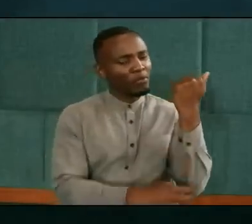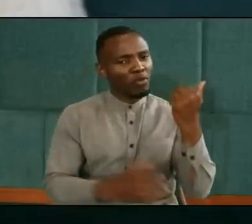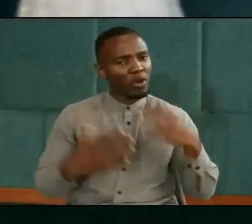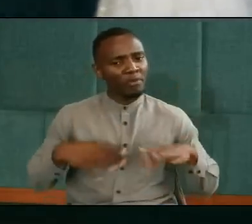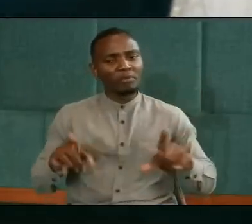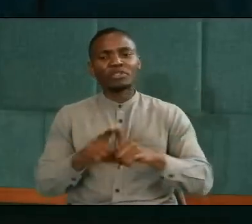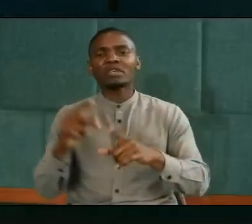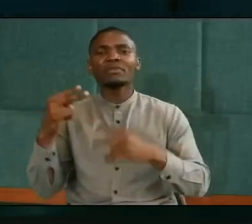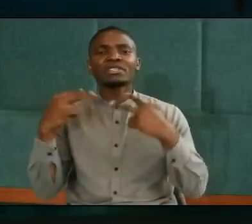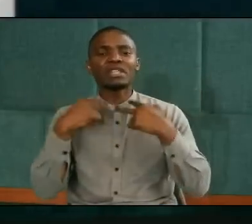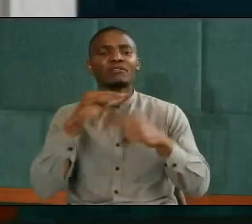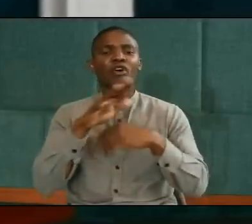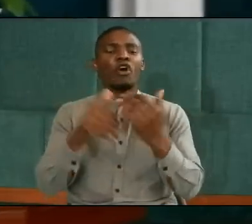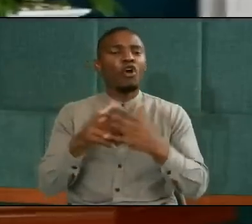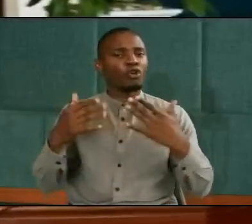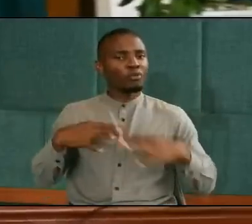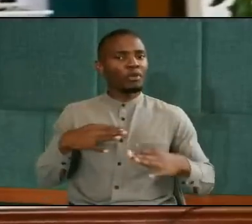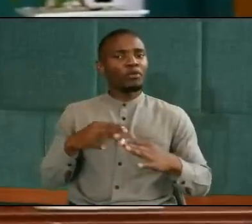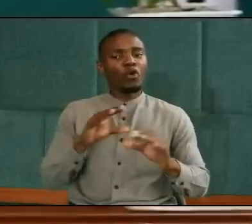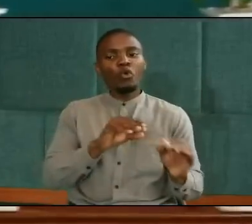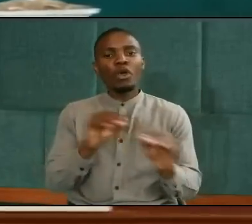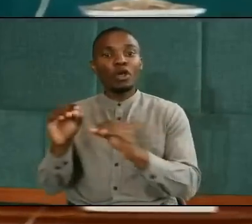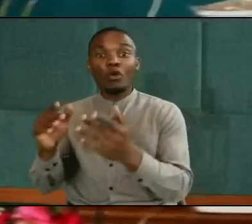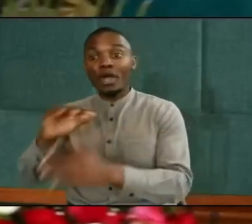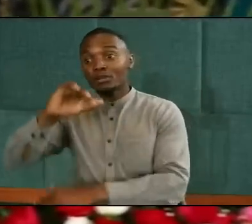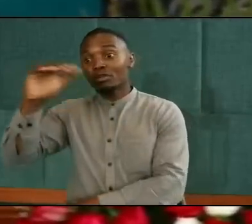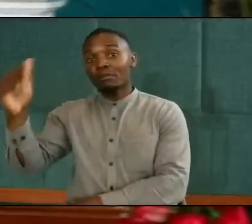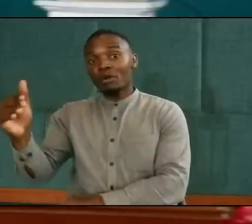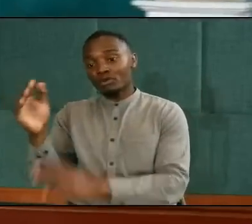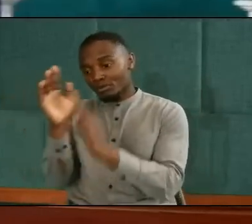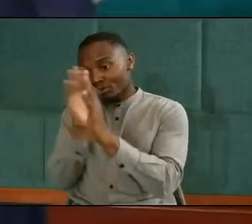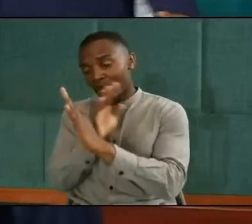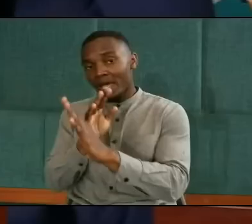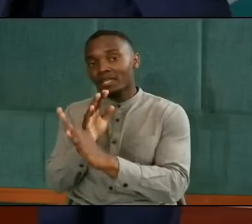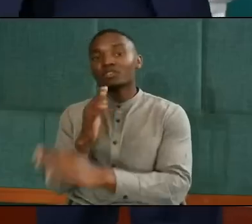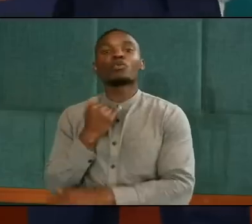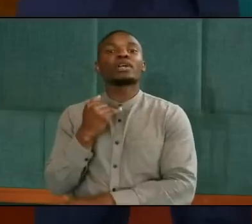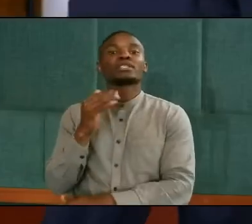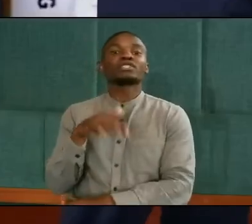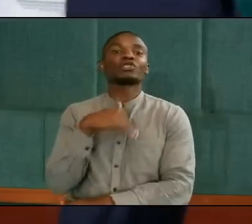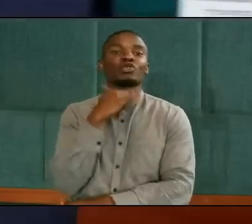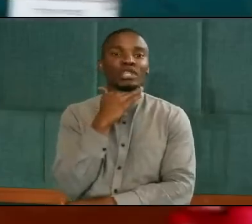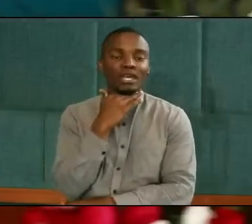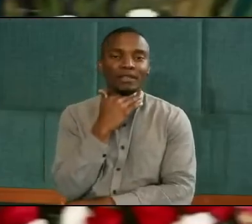slaves, everybody will run to the mountain to say, fall on us.